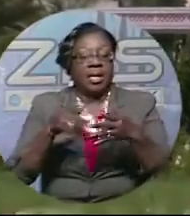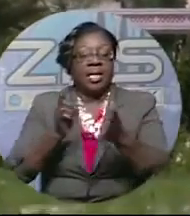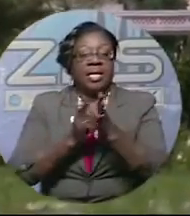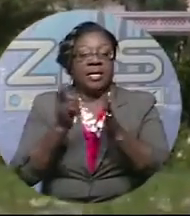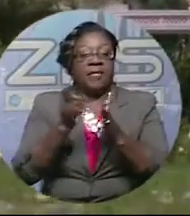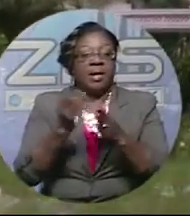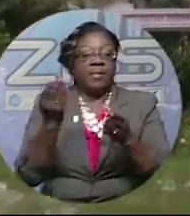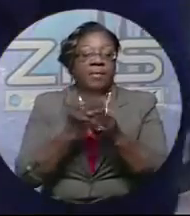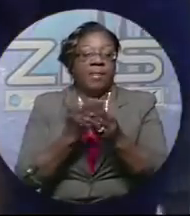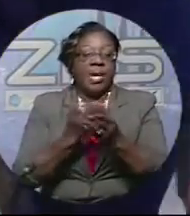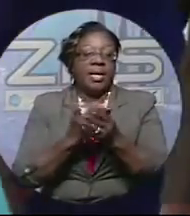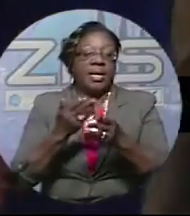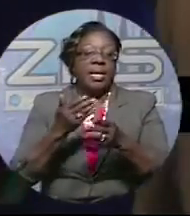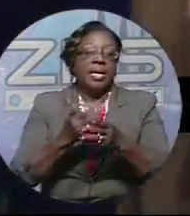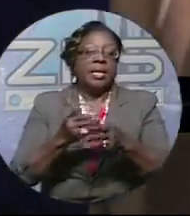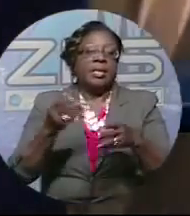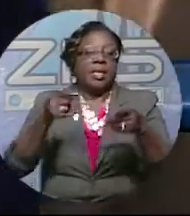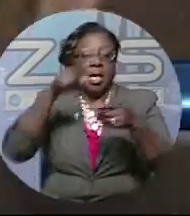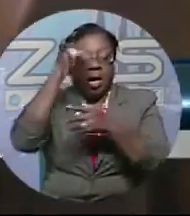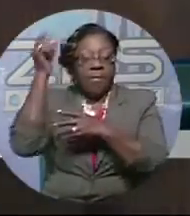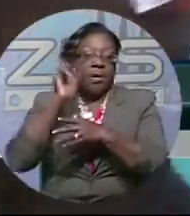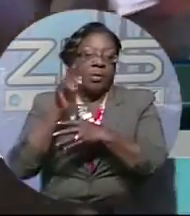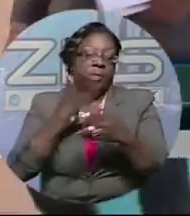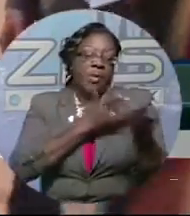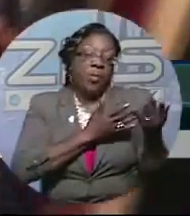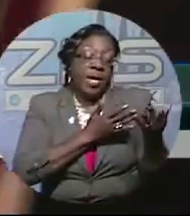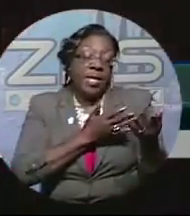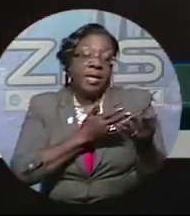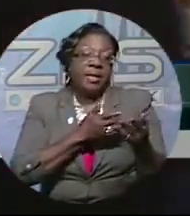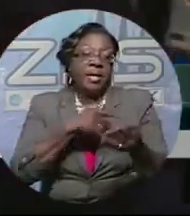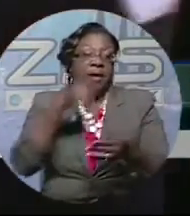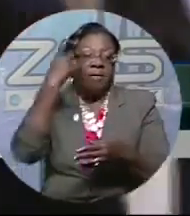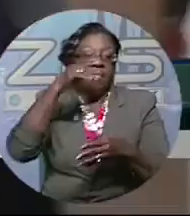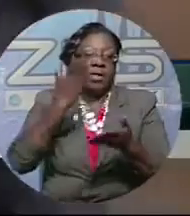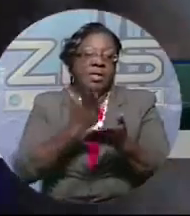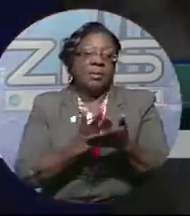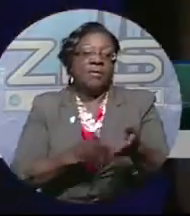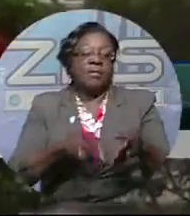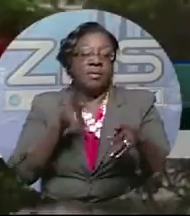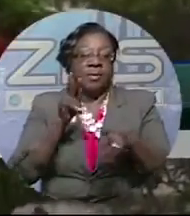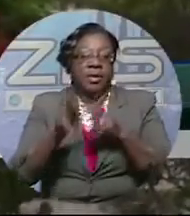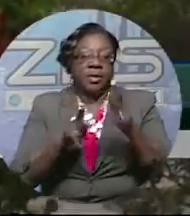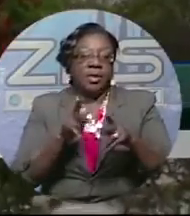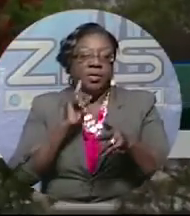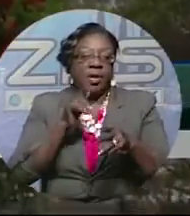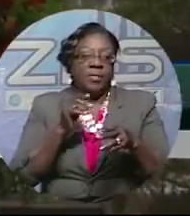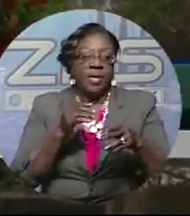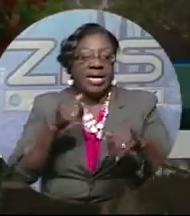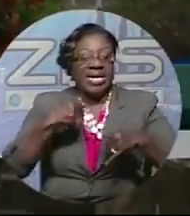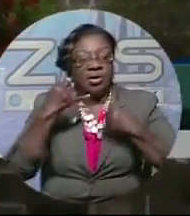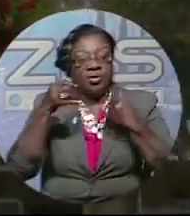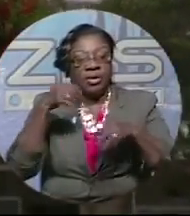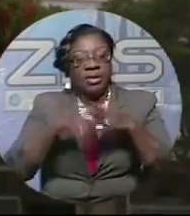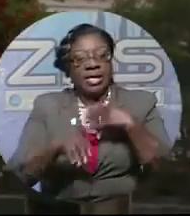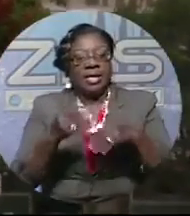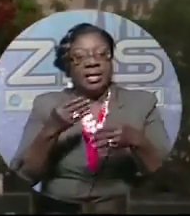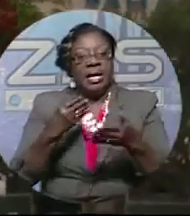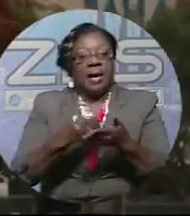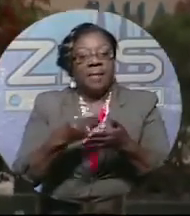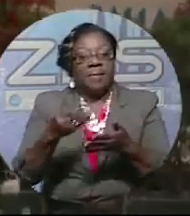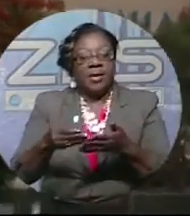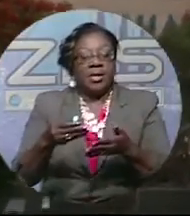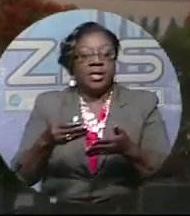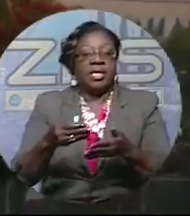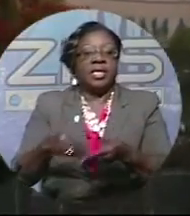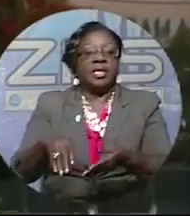Convention Center this week, the government will be waiting with anticipation as some of the players that will attend have major interest in advancing the stalled